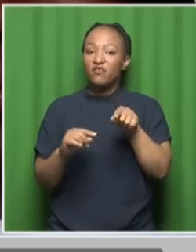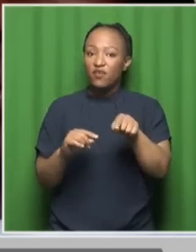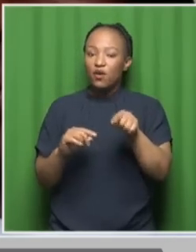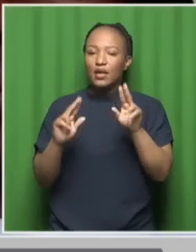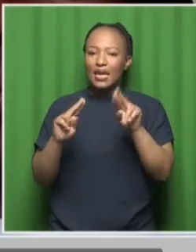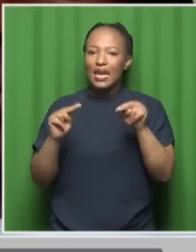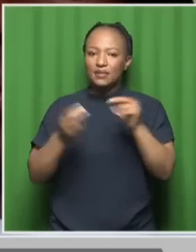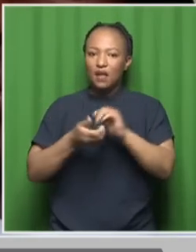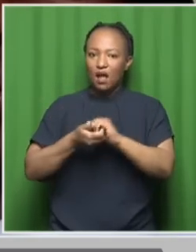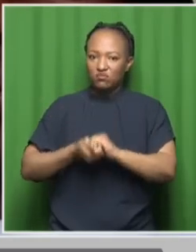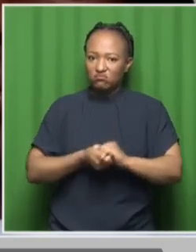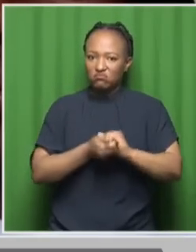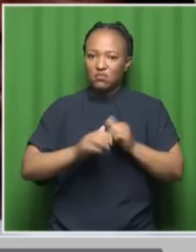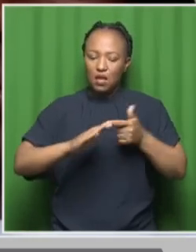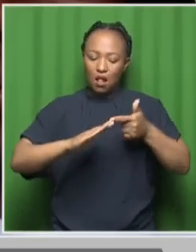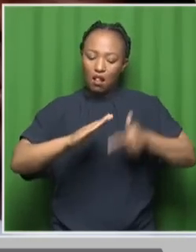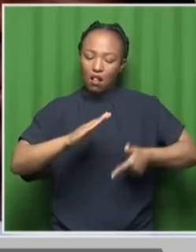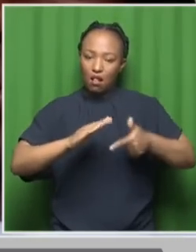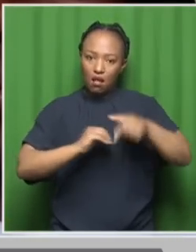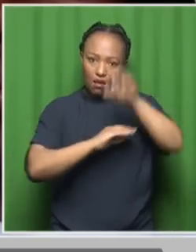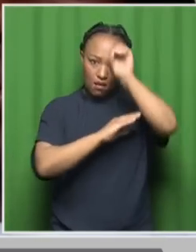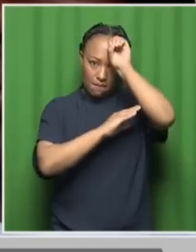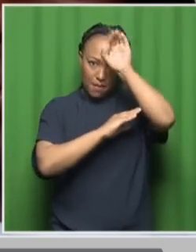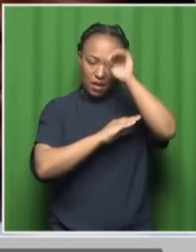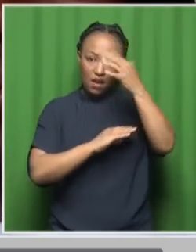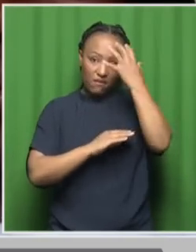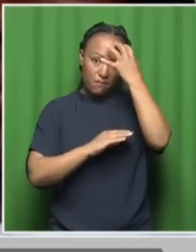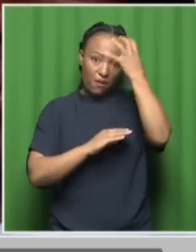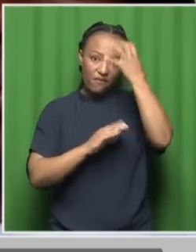Miners, and Professor Tracy-Lynn Field is